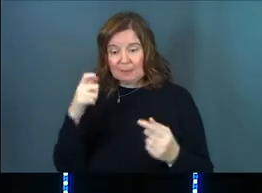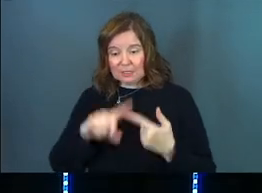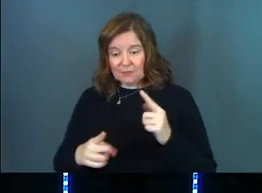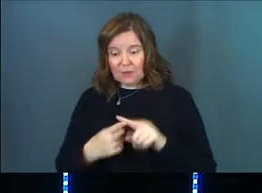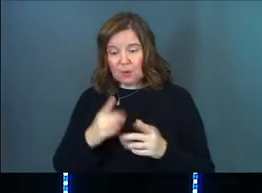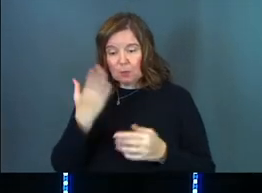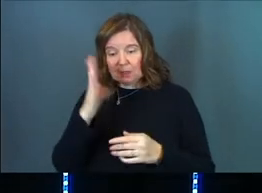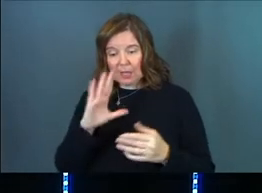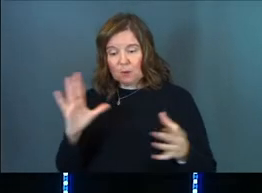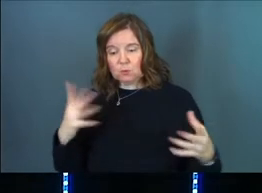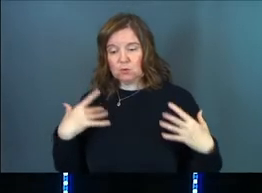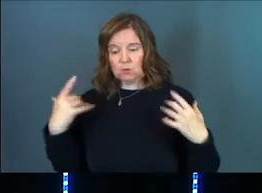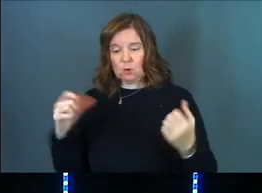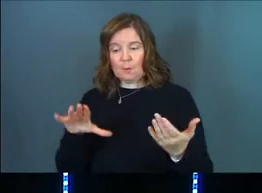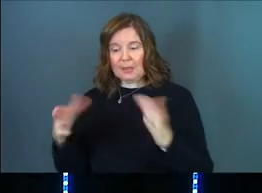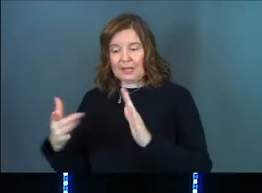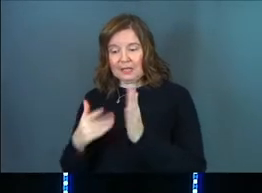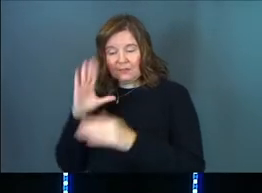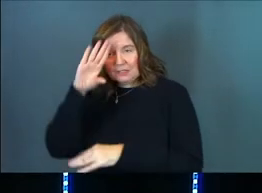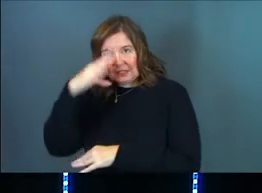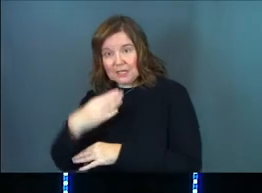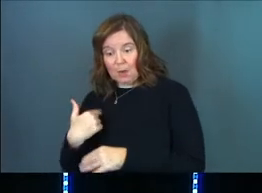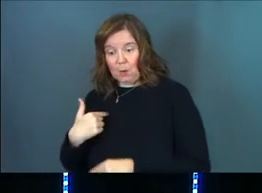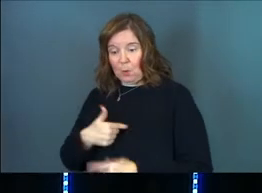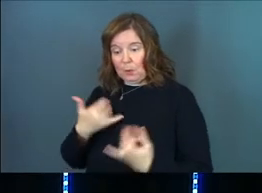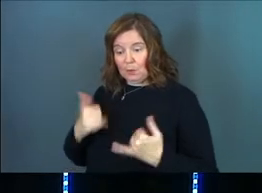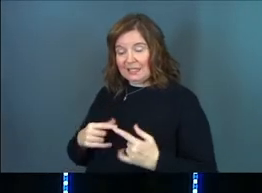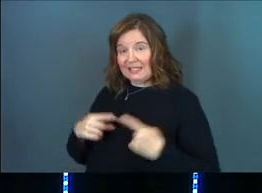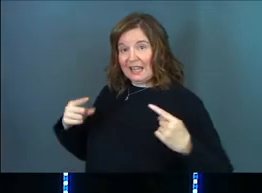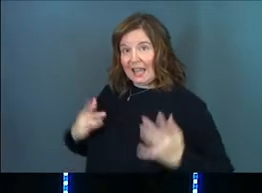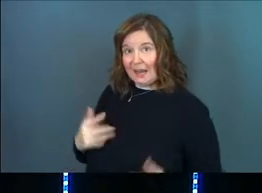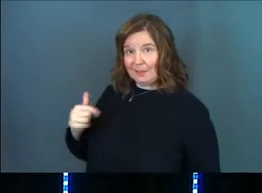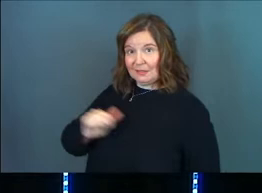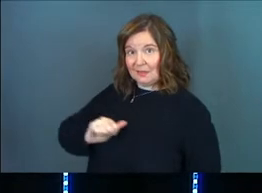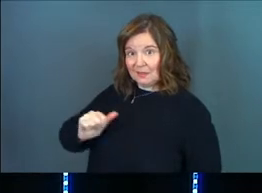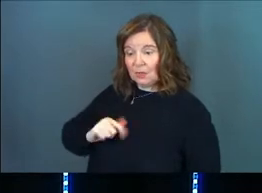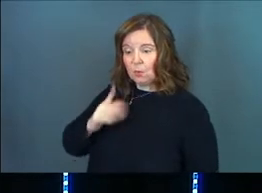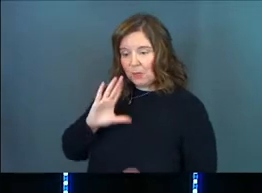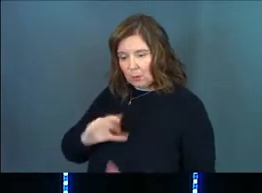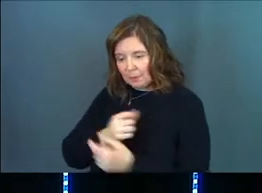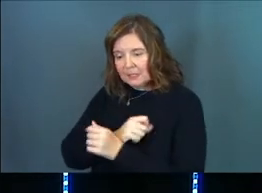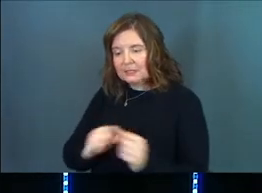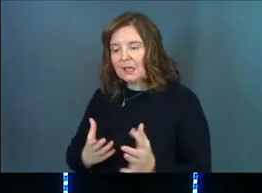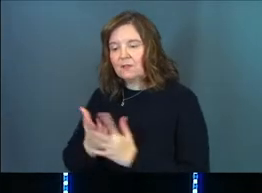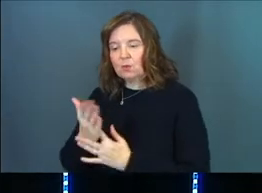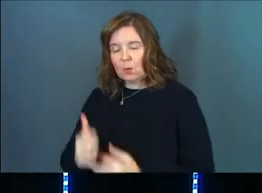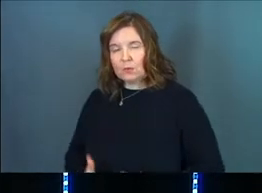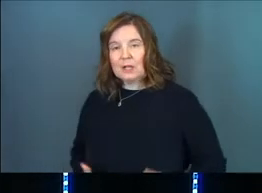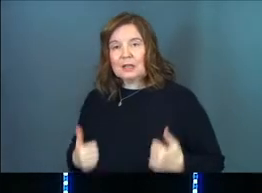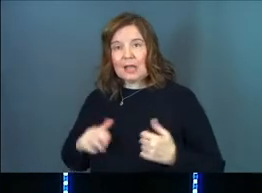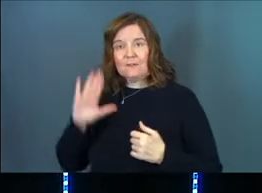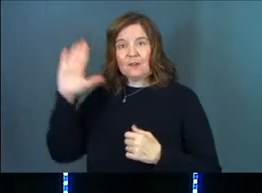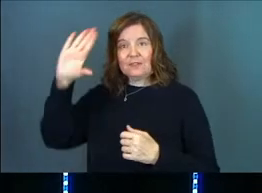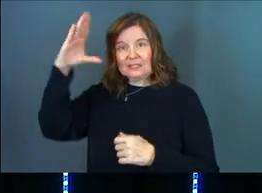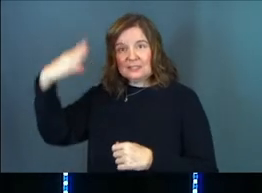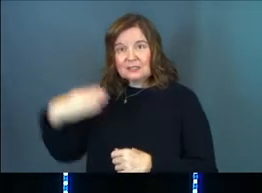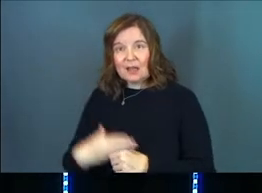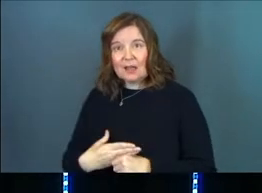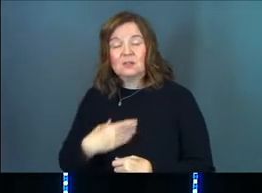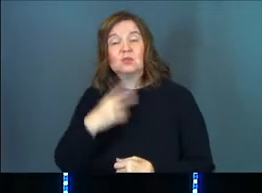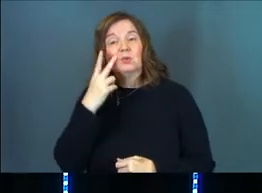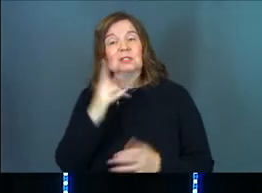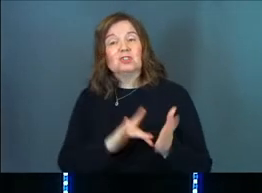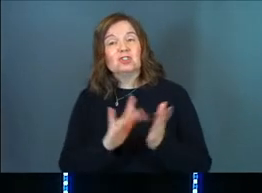friendship with God was restored by the death of his son, while we were still enemies, we will certainly be saved through the life of his son.